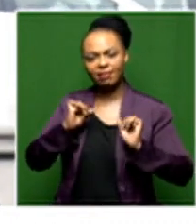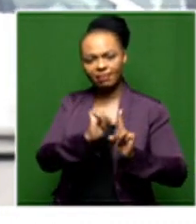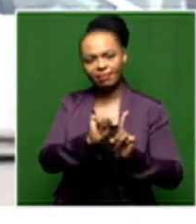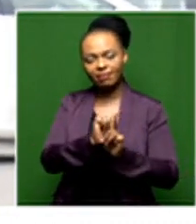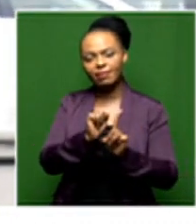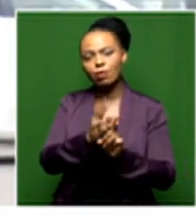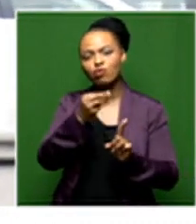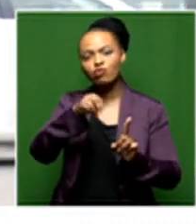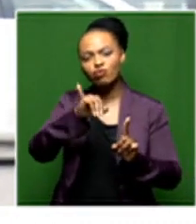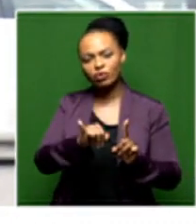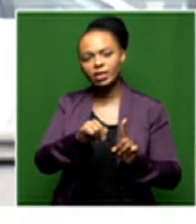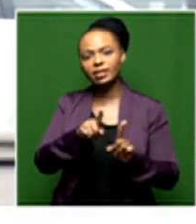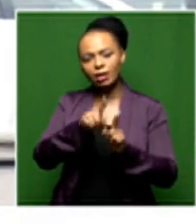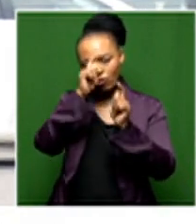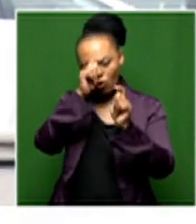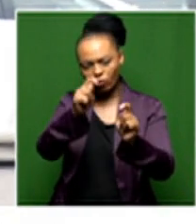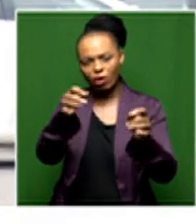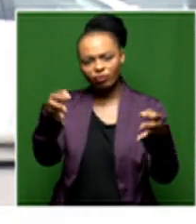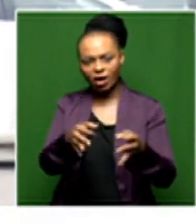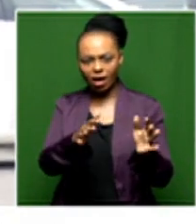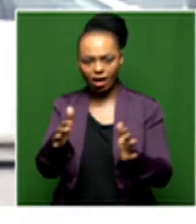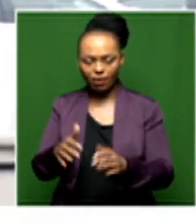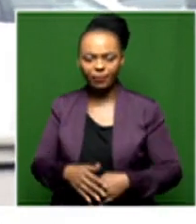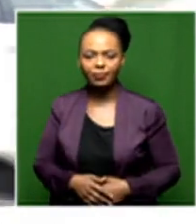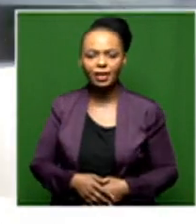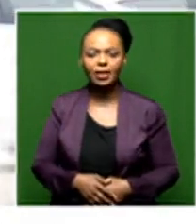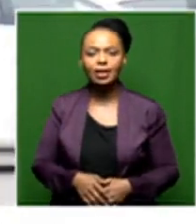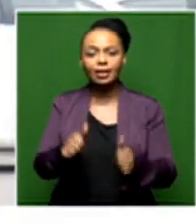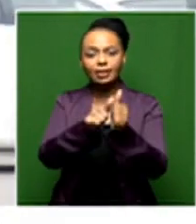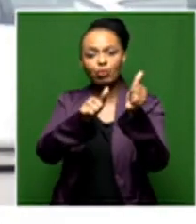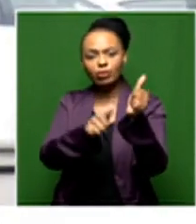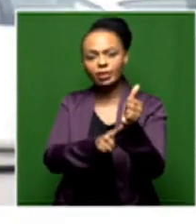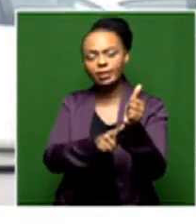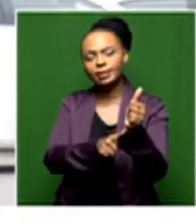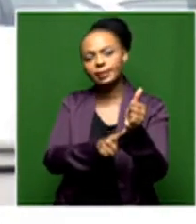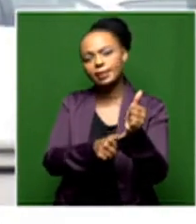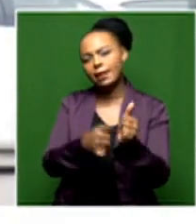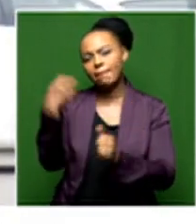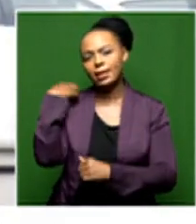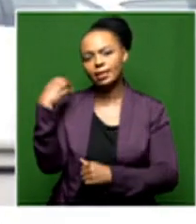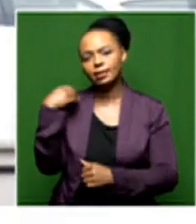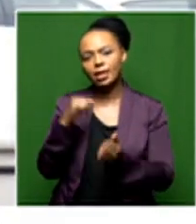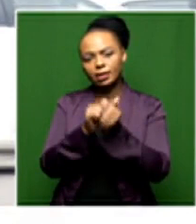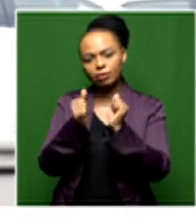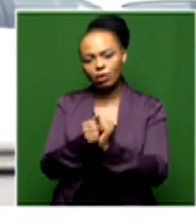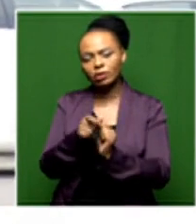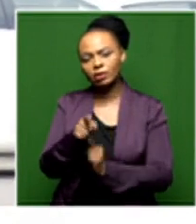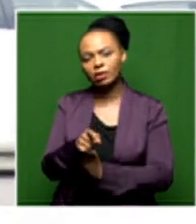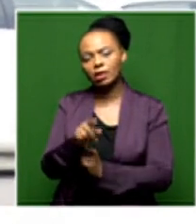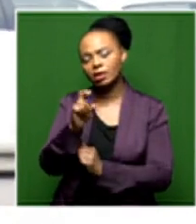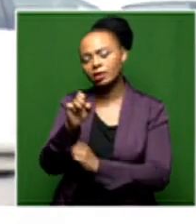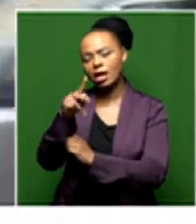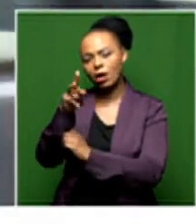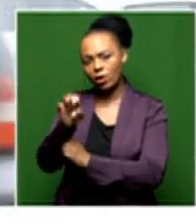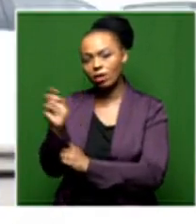to honor him. Well, the Deputy Minister for Sports, Ms. Nokawu has also made her way in